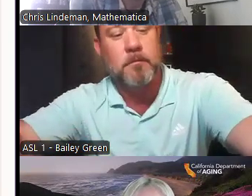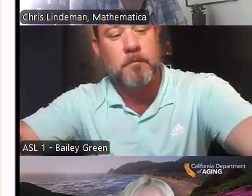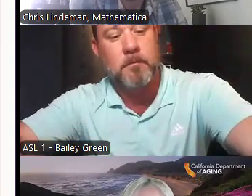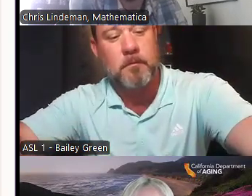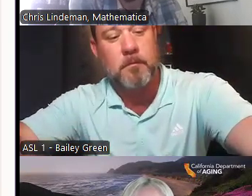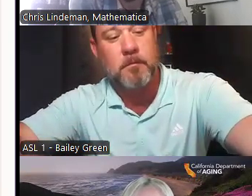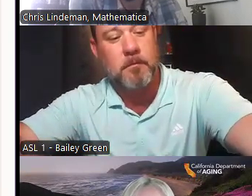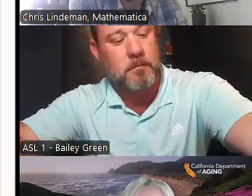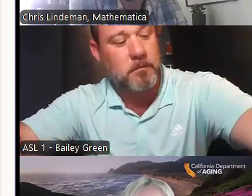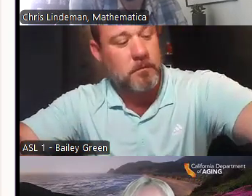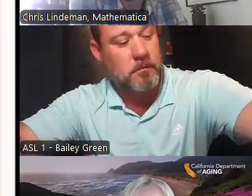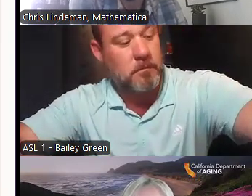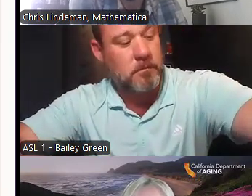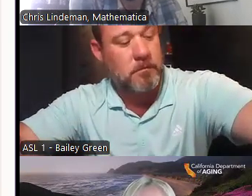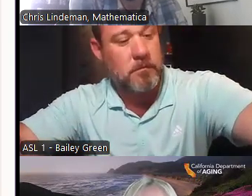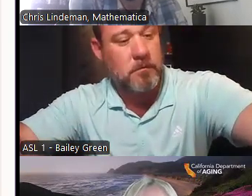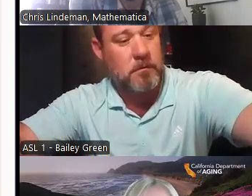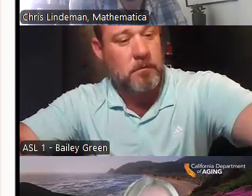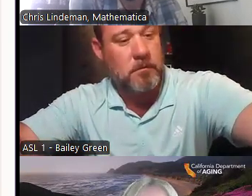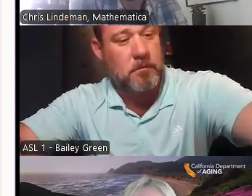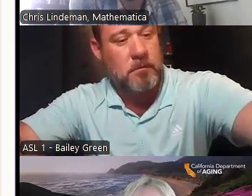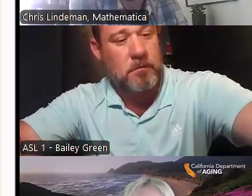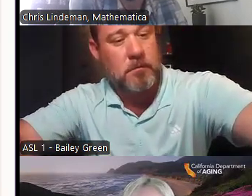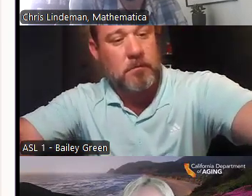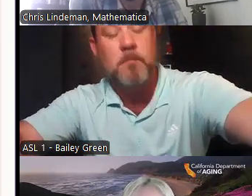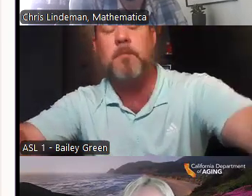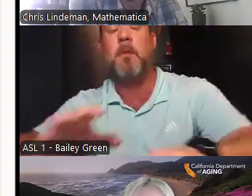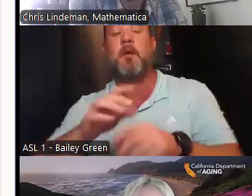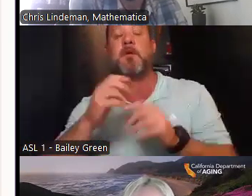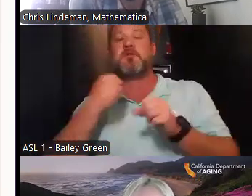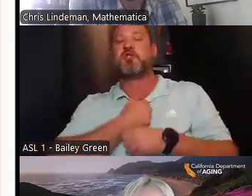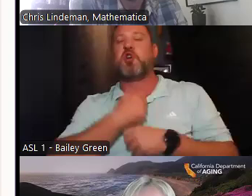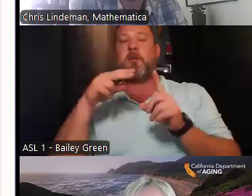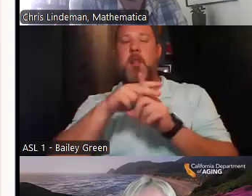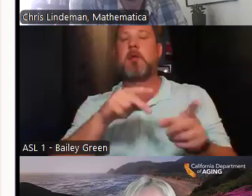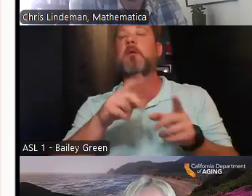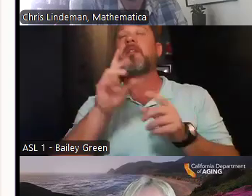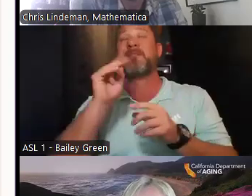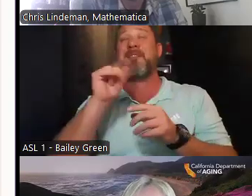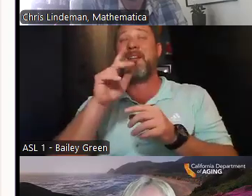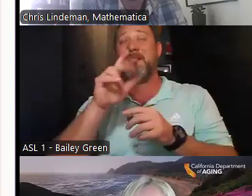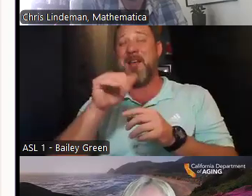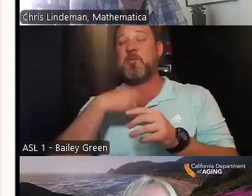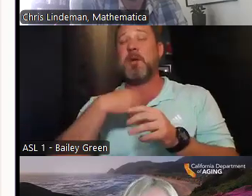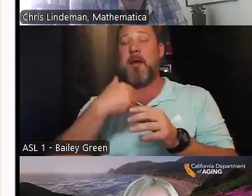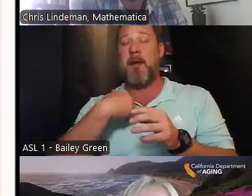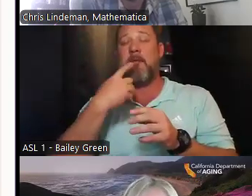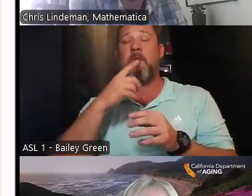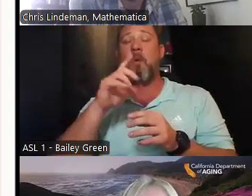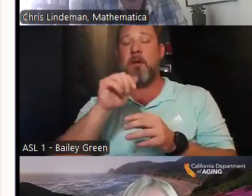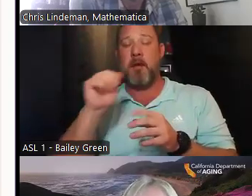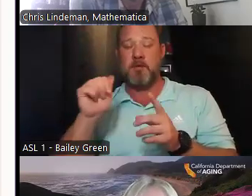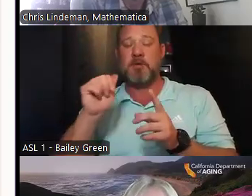fact sheets, because some of what you're talking about we have done through our data dashboard for aging. So I think you could use